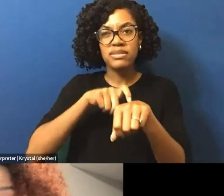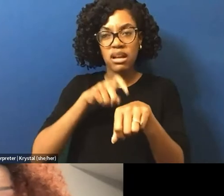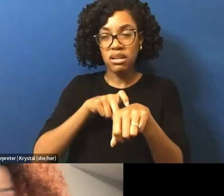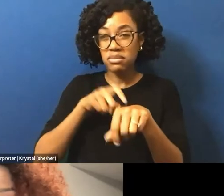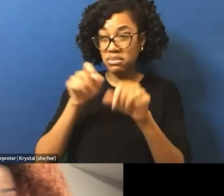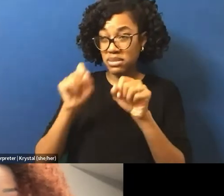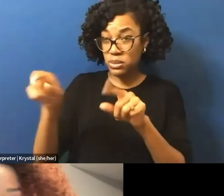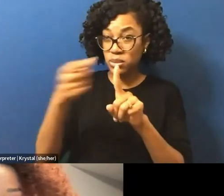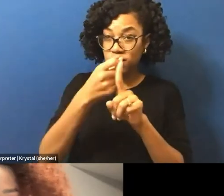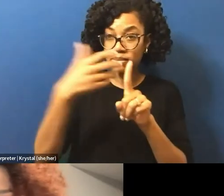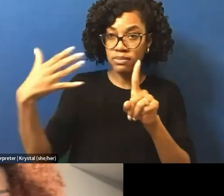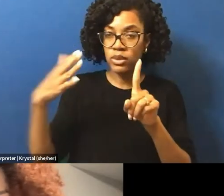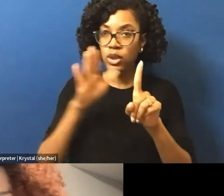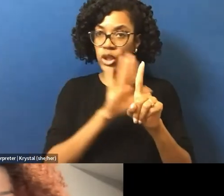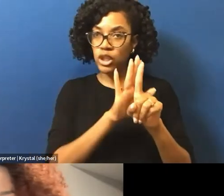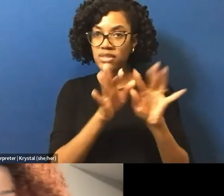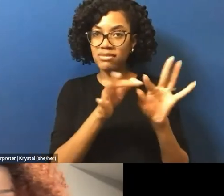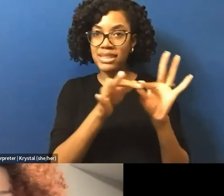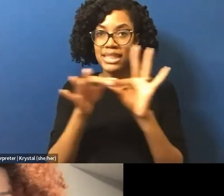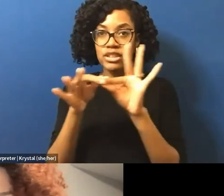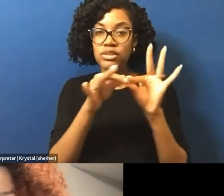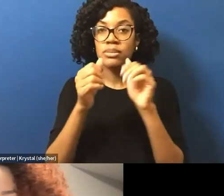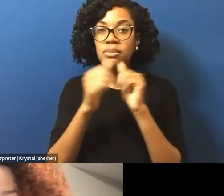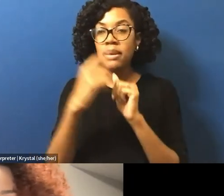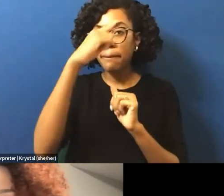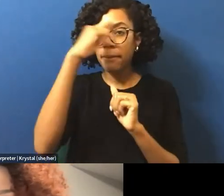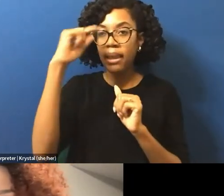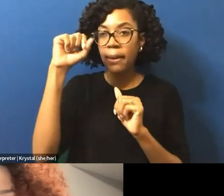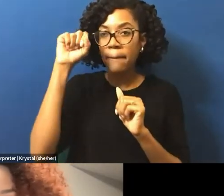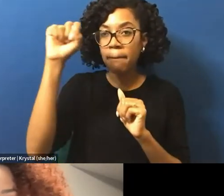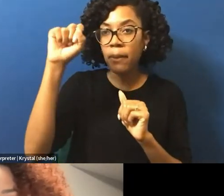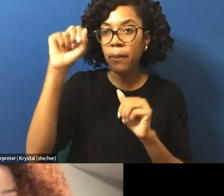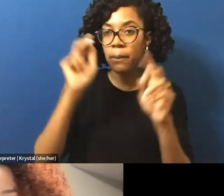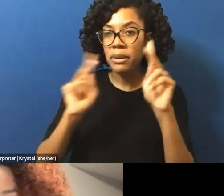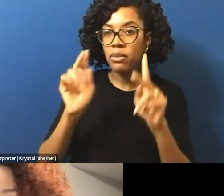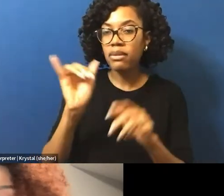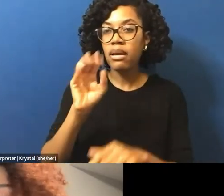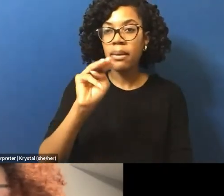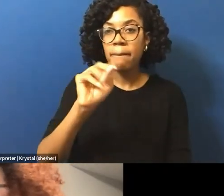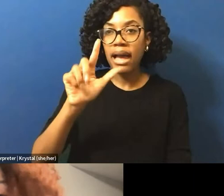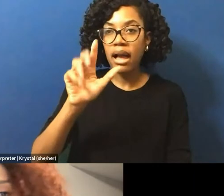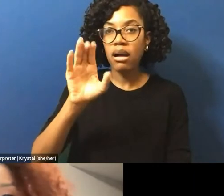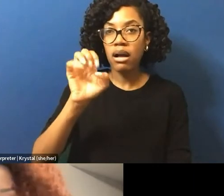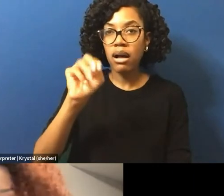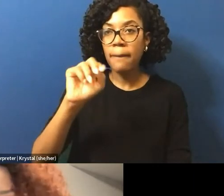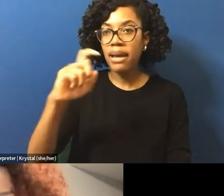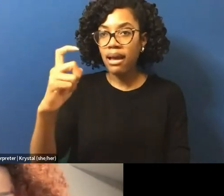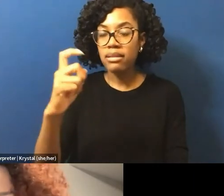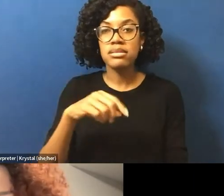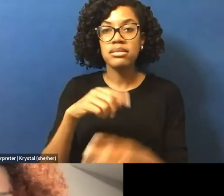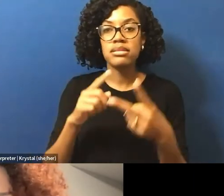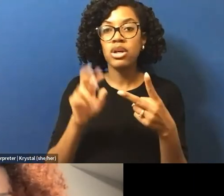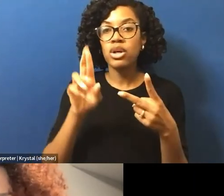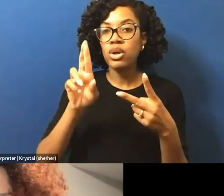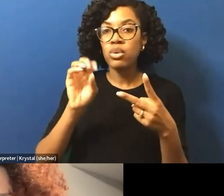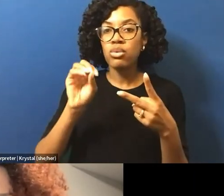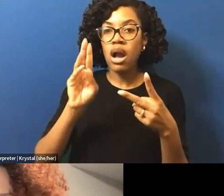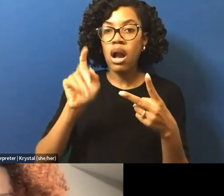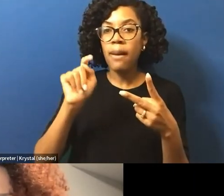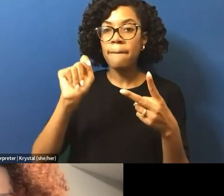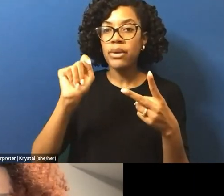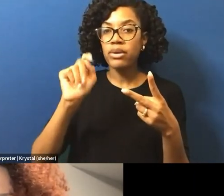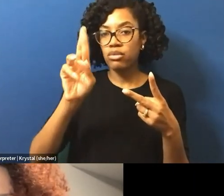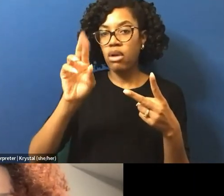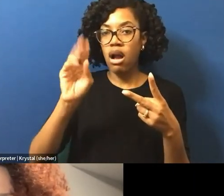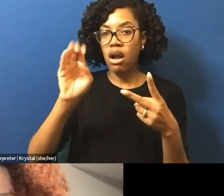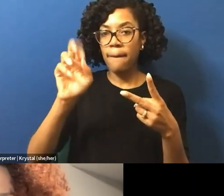her relationship was with some of the Black power luminaries such as Malcolm X or Robert F. Williams, and even tell us a little bit more about some